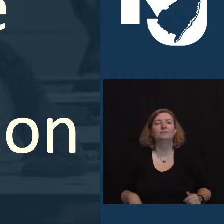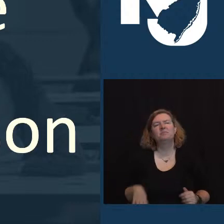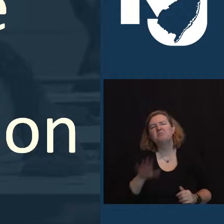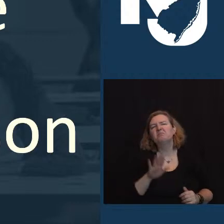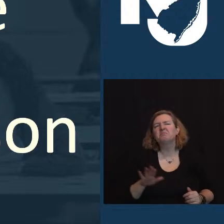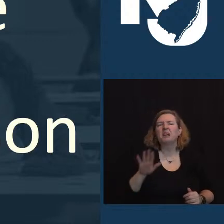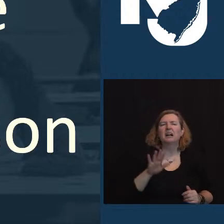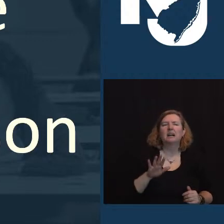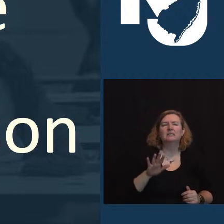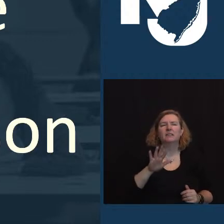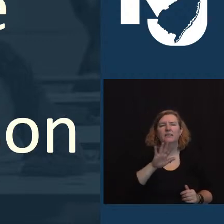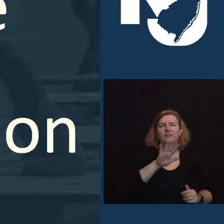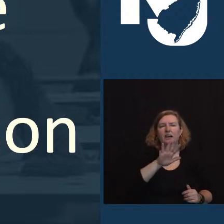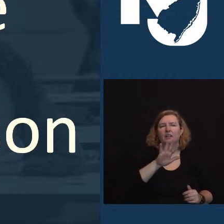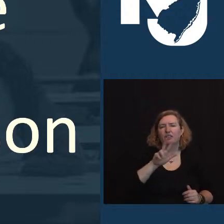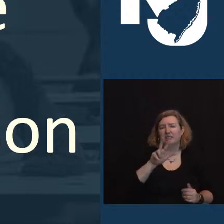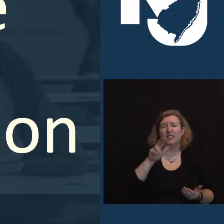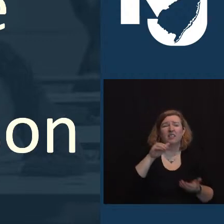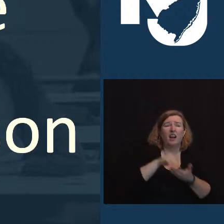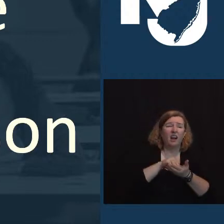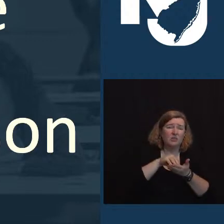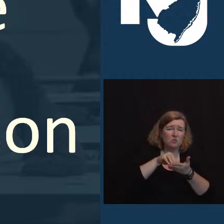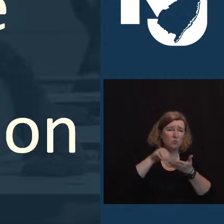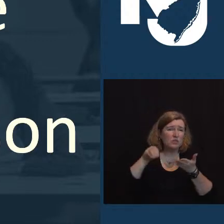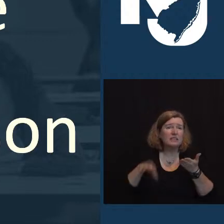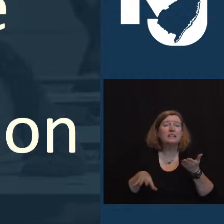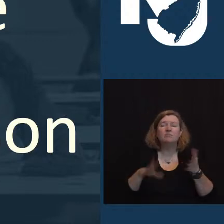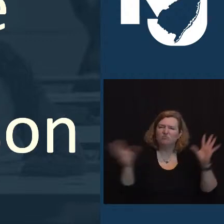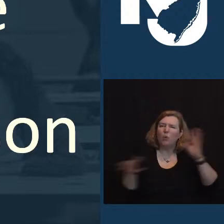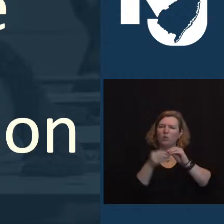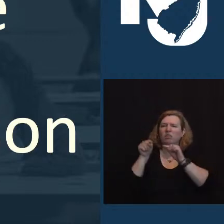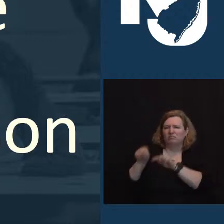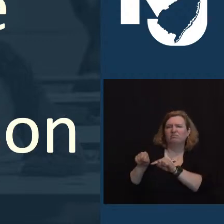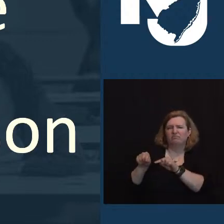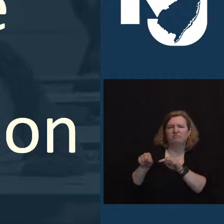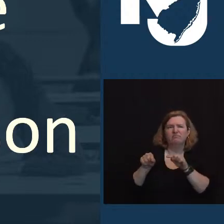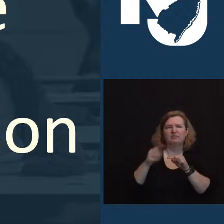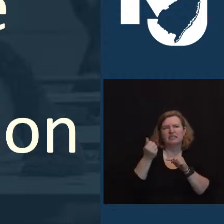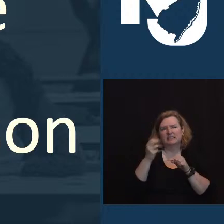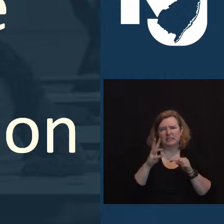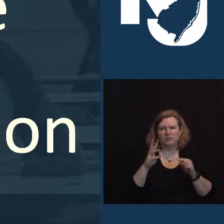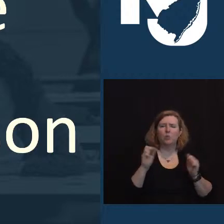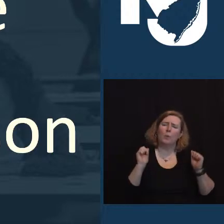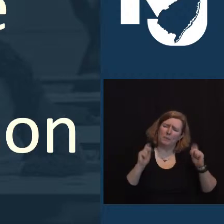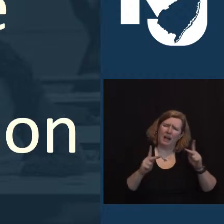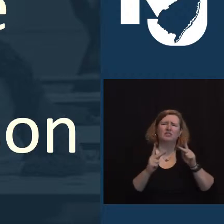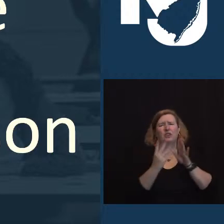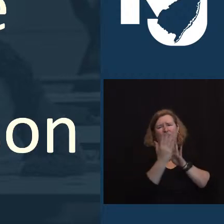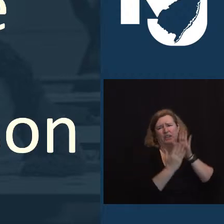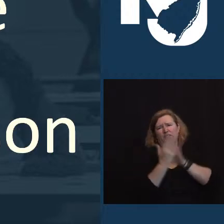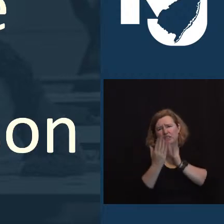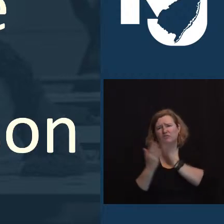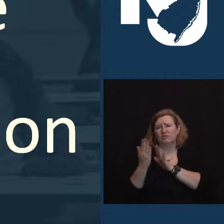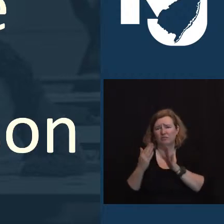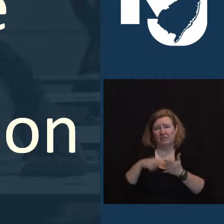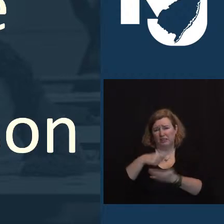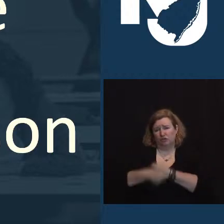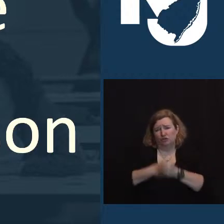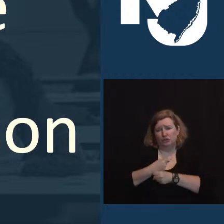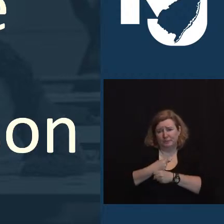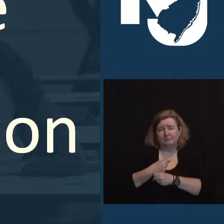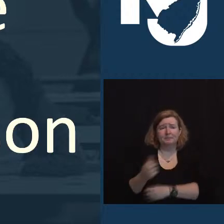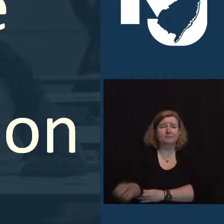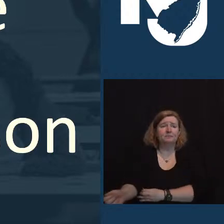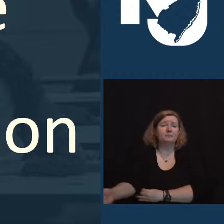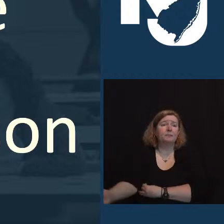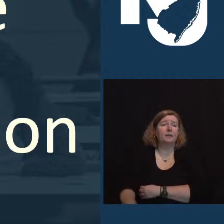educators to be back in their classrooms for in-person instruction. Of the 5 regular operating